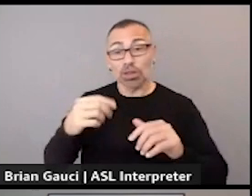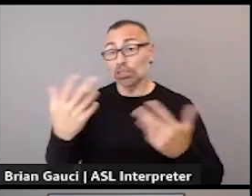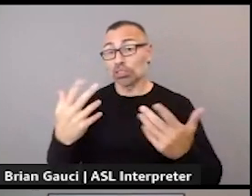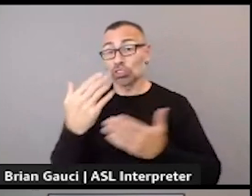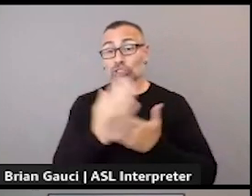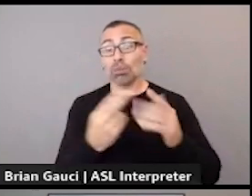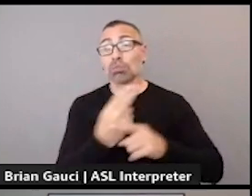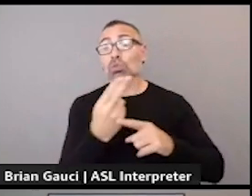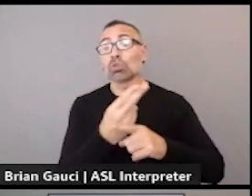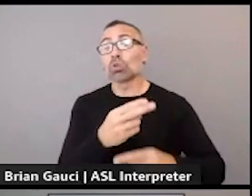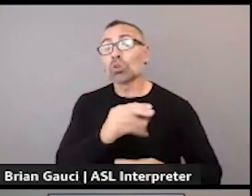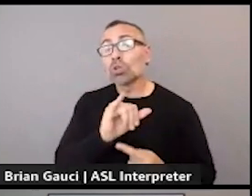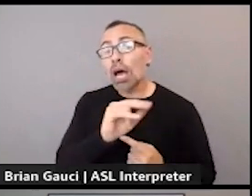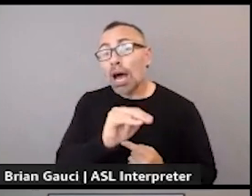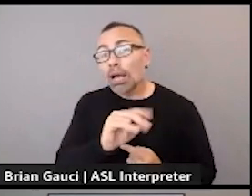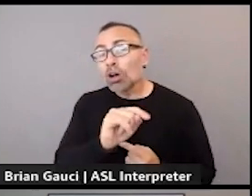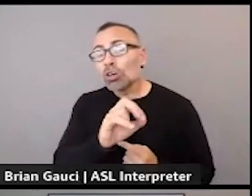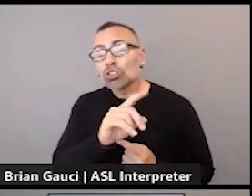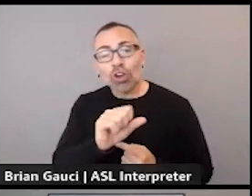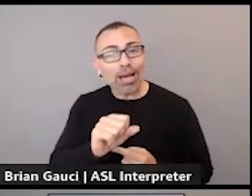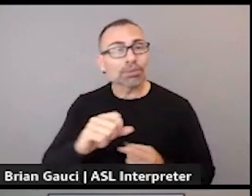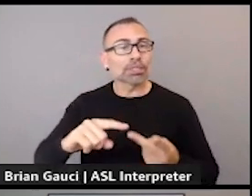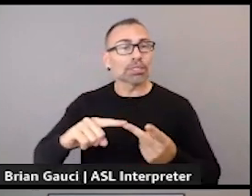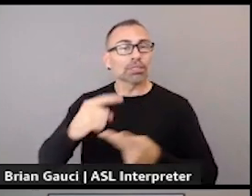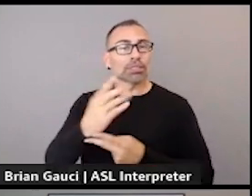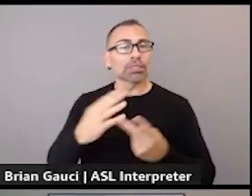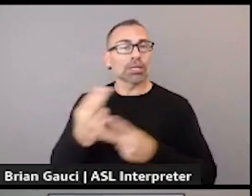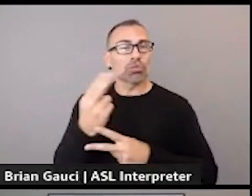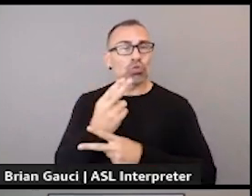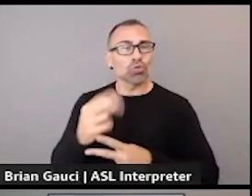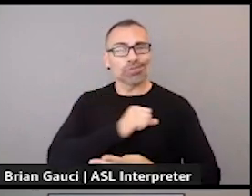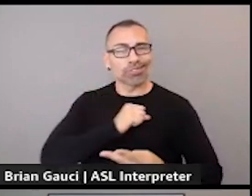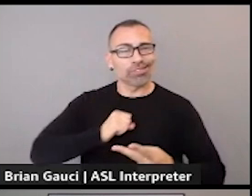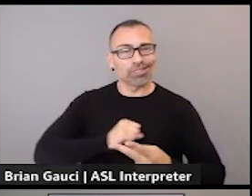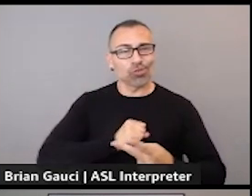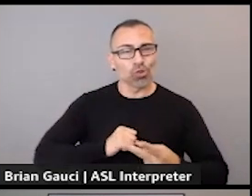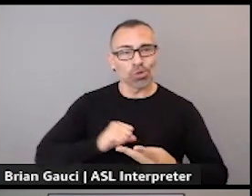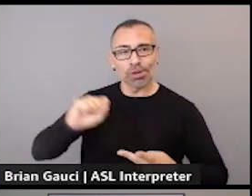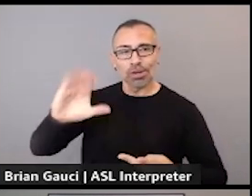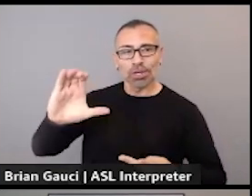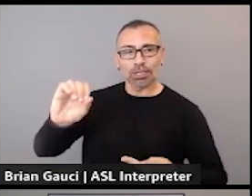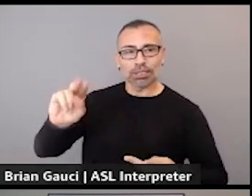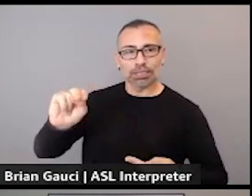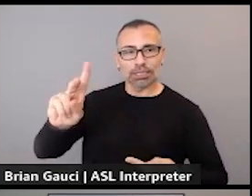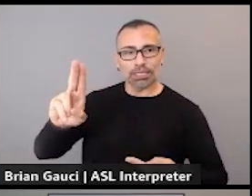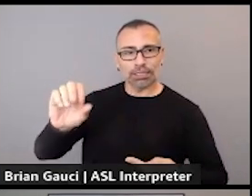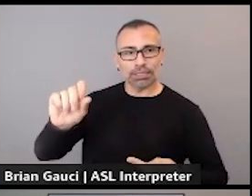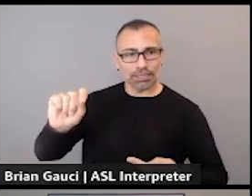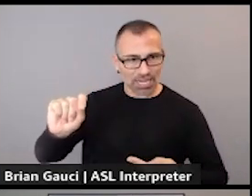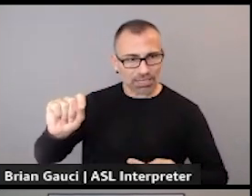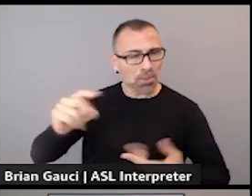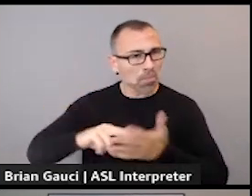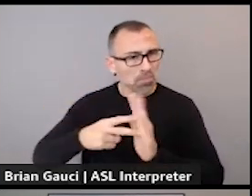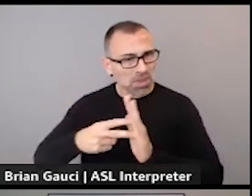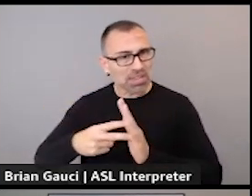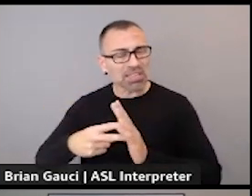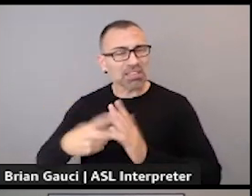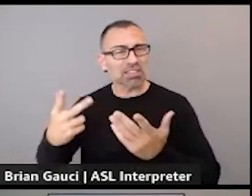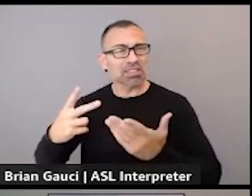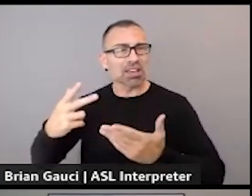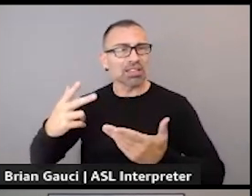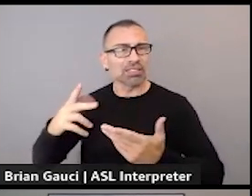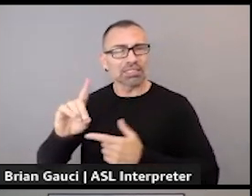the old computers of the that predate probably most of us here on this call, and they were just big like walls of like you had to use punch cards and do